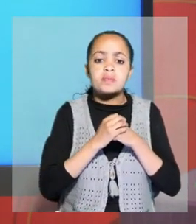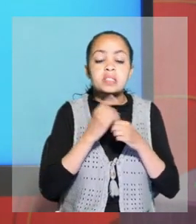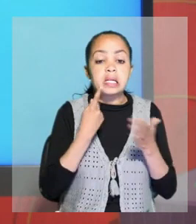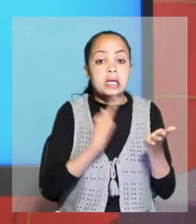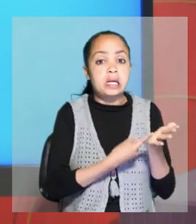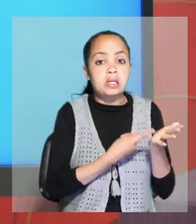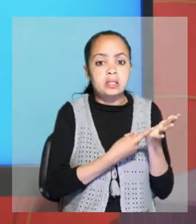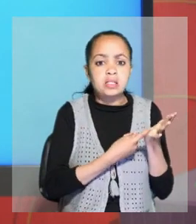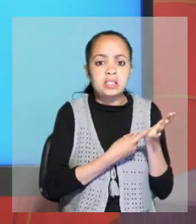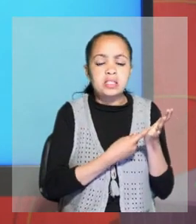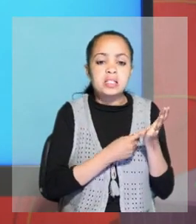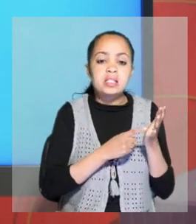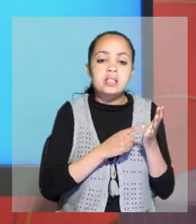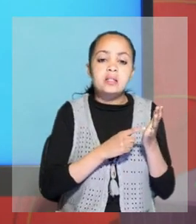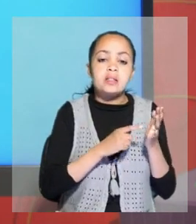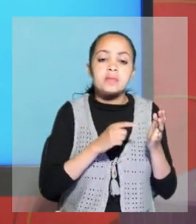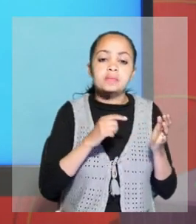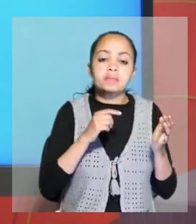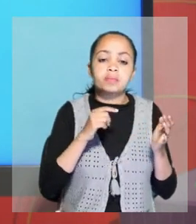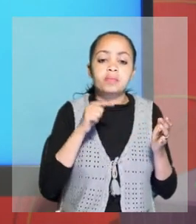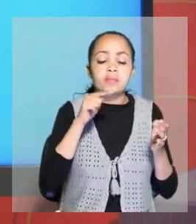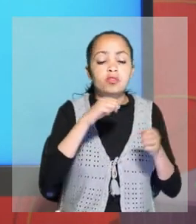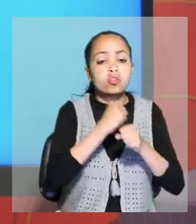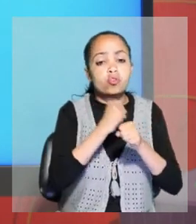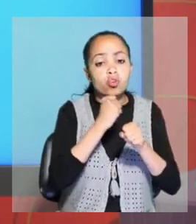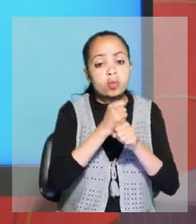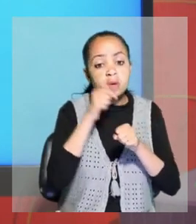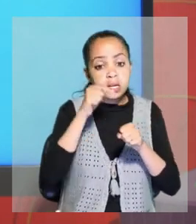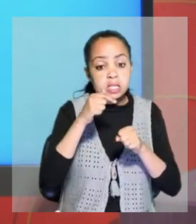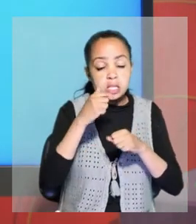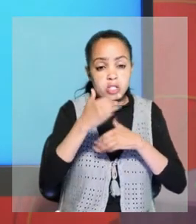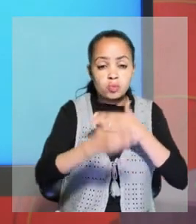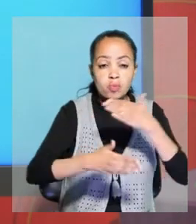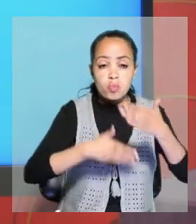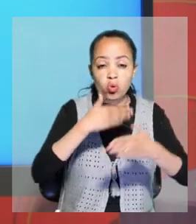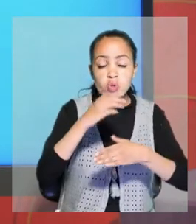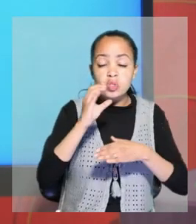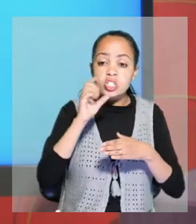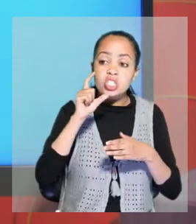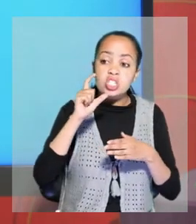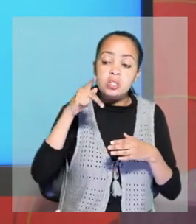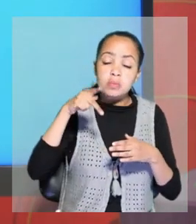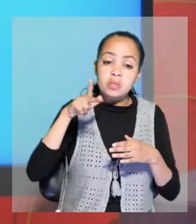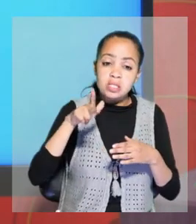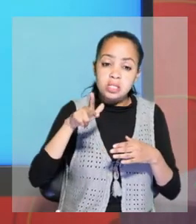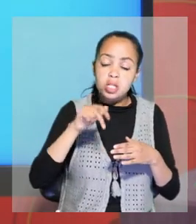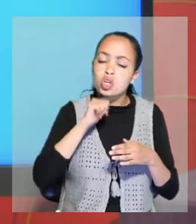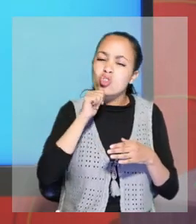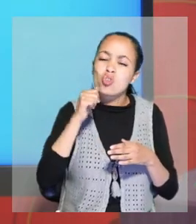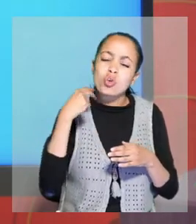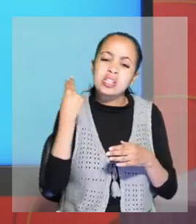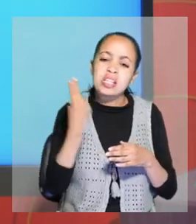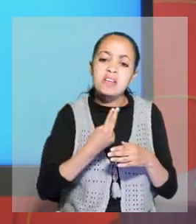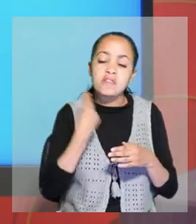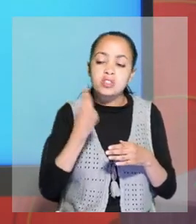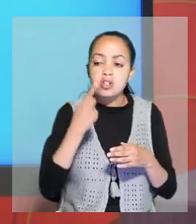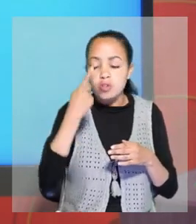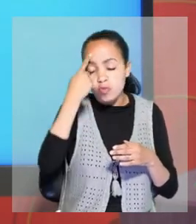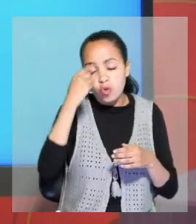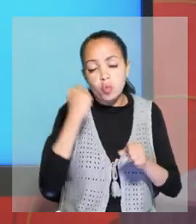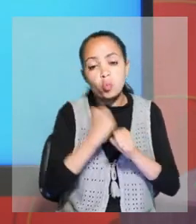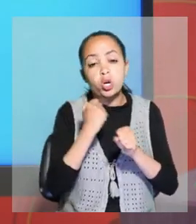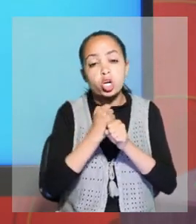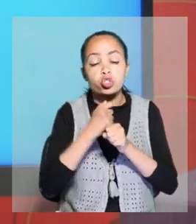So here, a glycyrrhizphosphate formed in this process is not efficient and effective for production